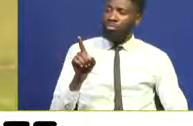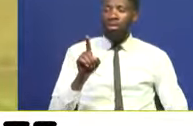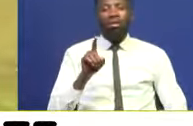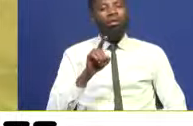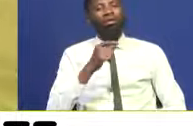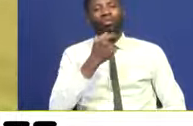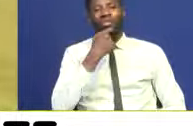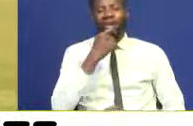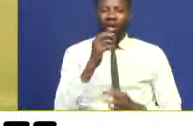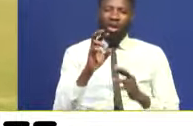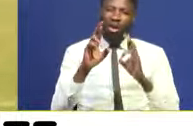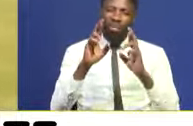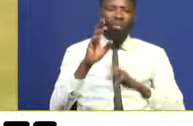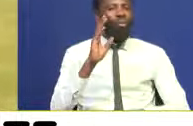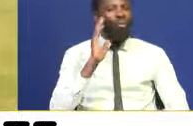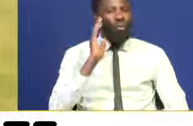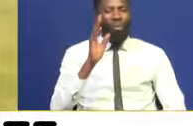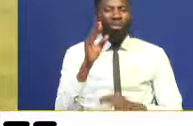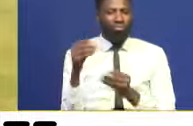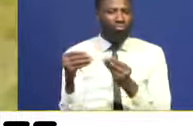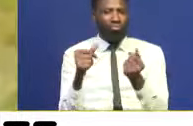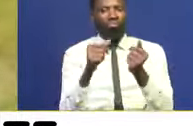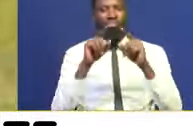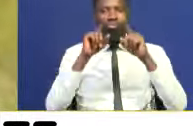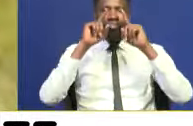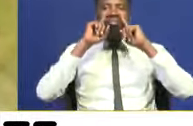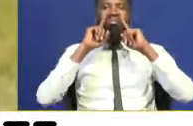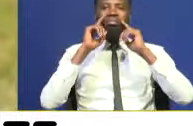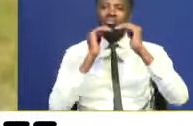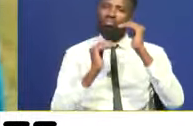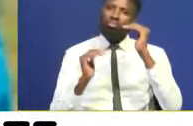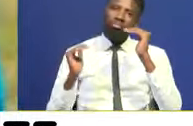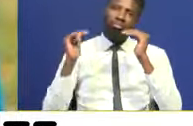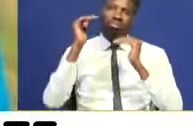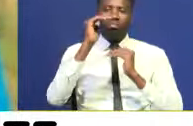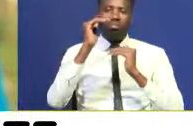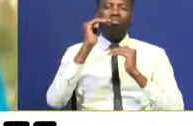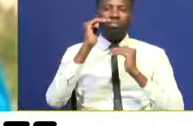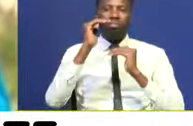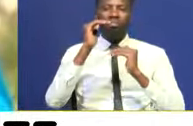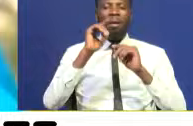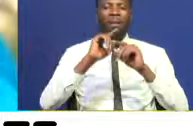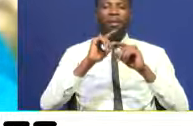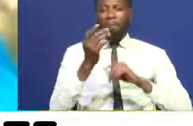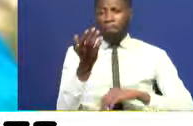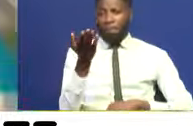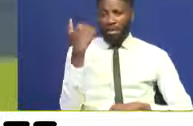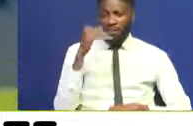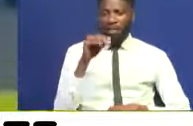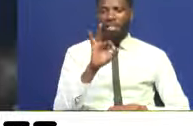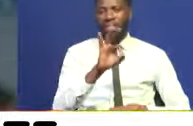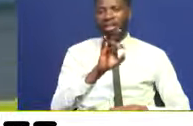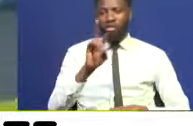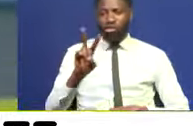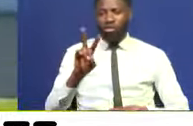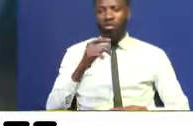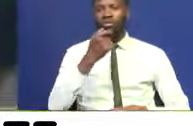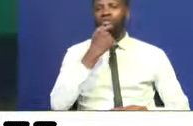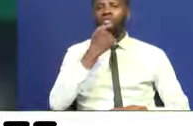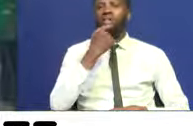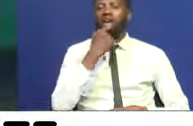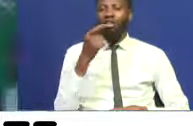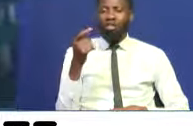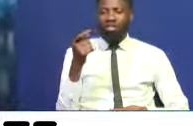title race will go to the last day of the season, and were leading at half-time thanks to an Austin Odhiambo 32nd minute goal.